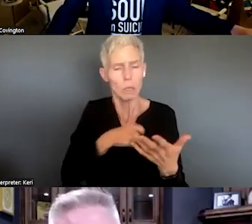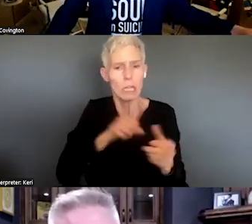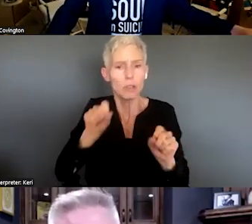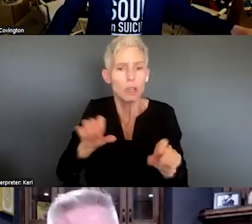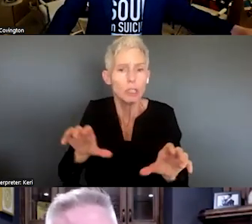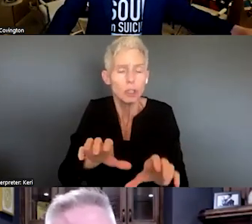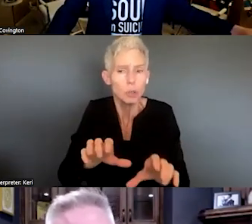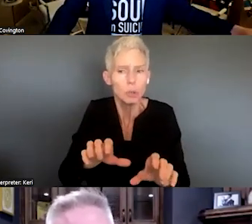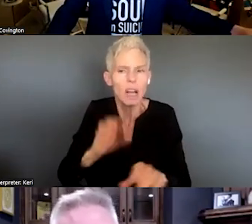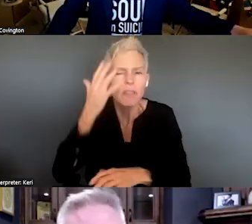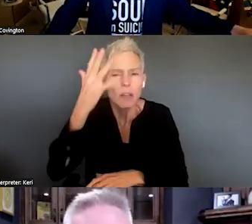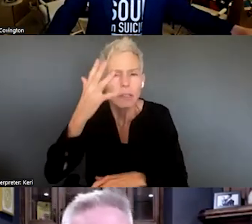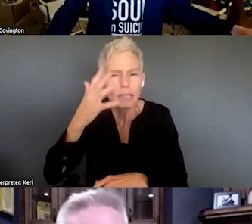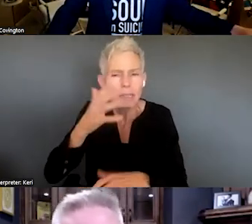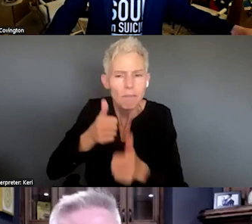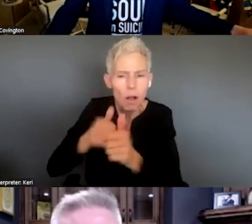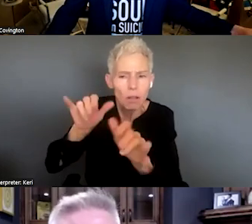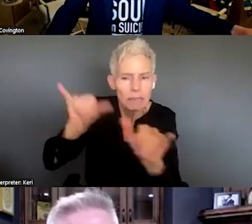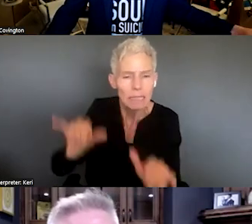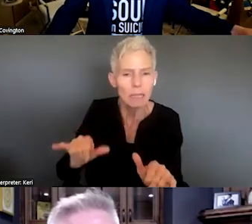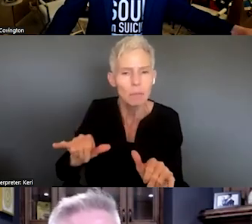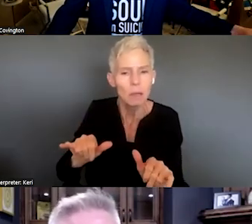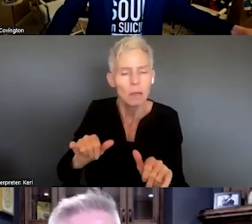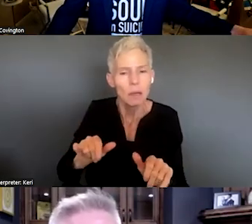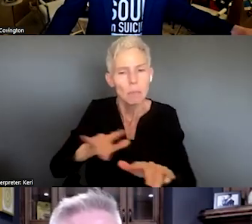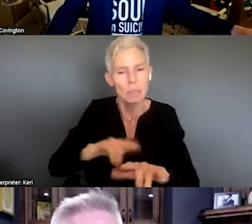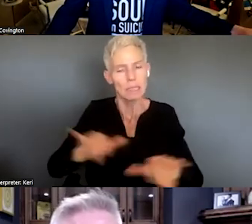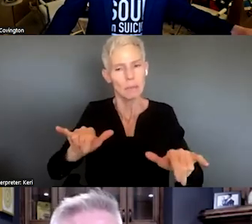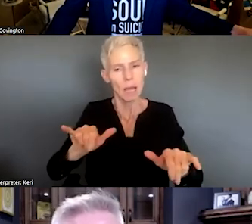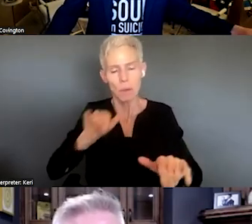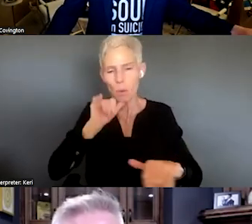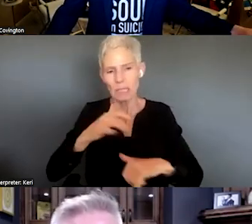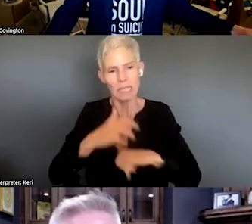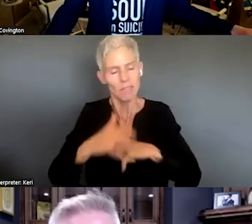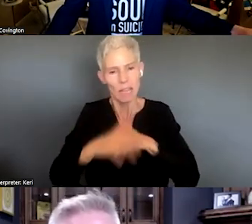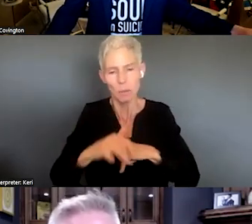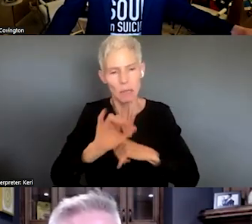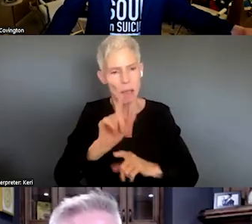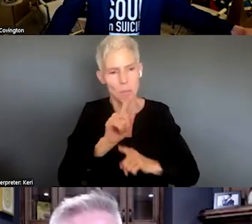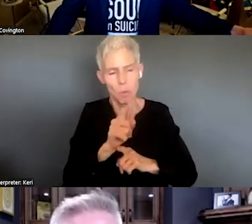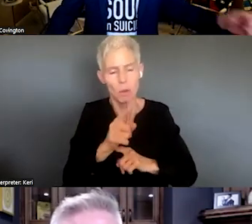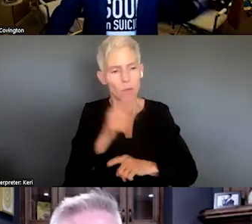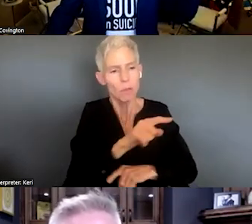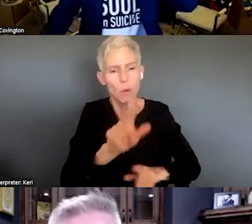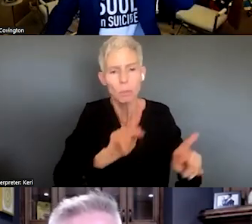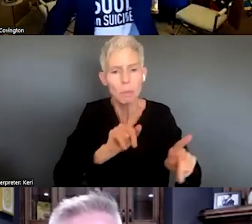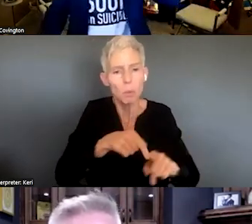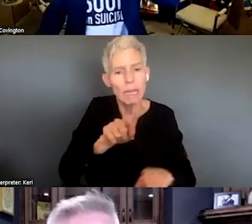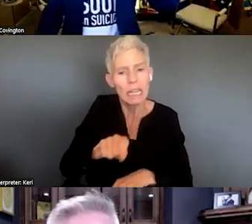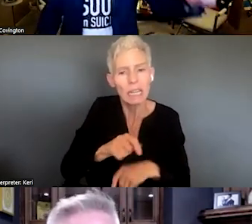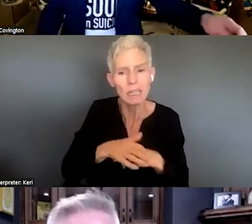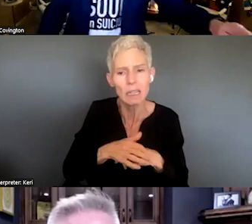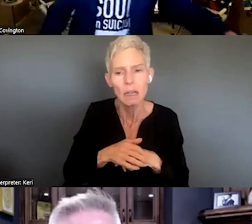in the system and how unavailable it was in the moment to people when they needed it. And how